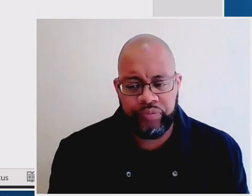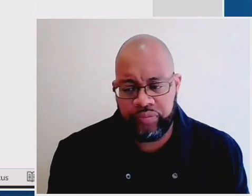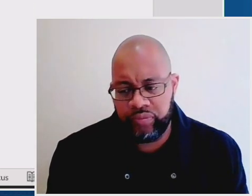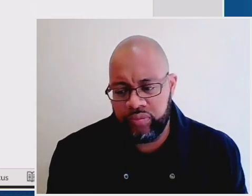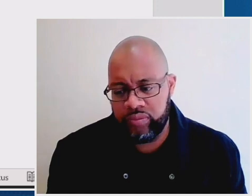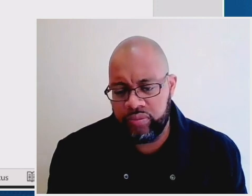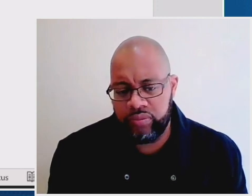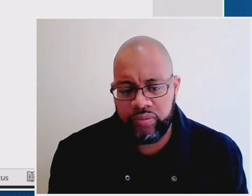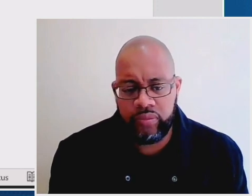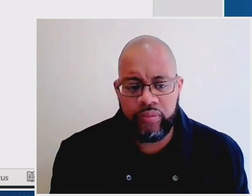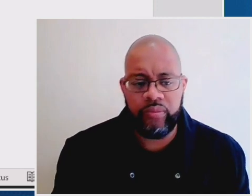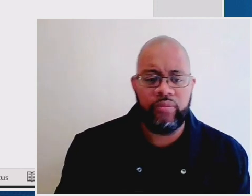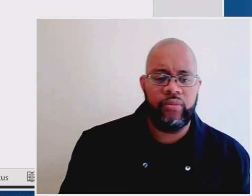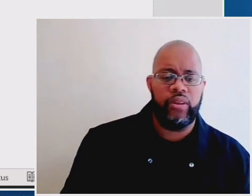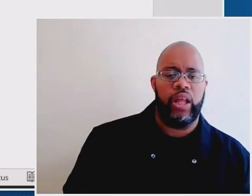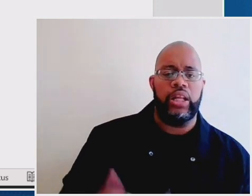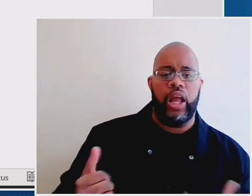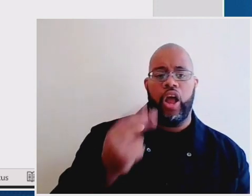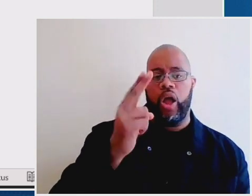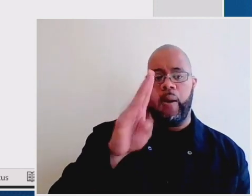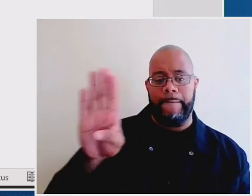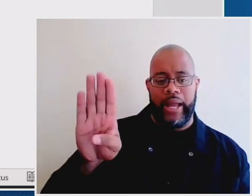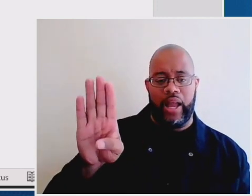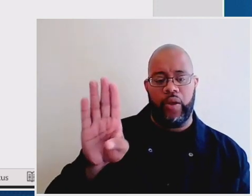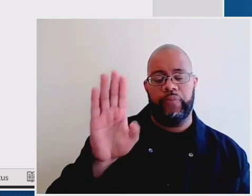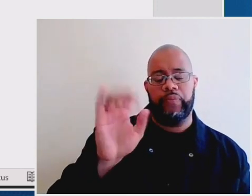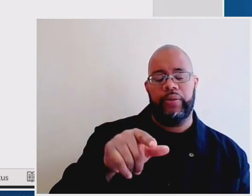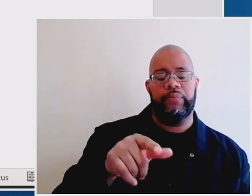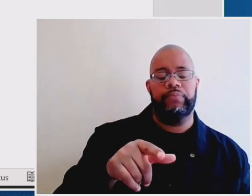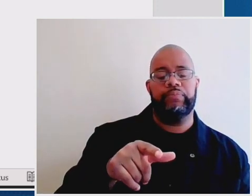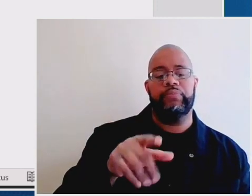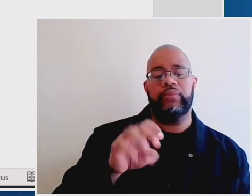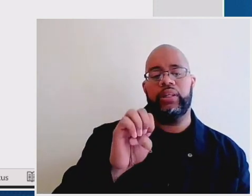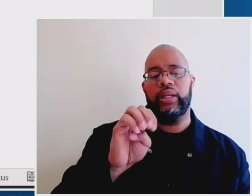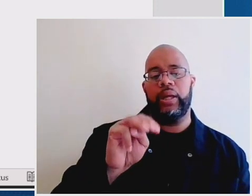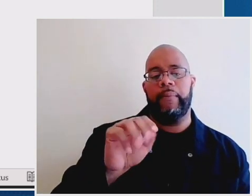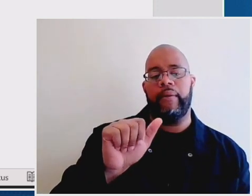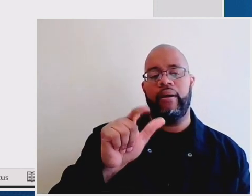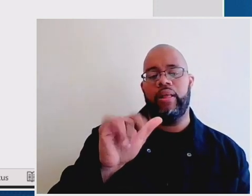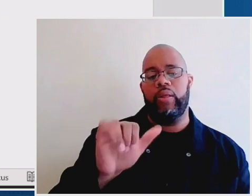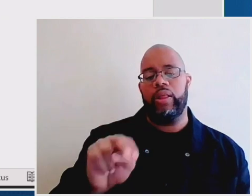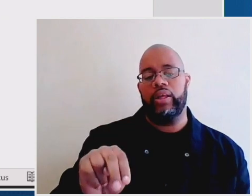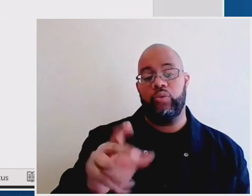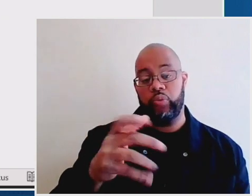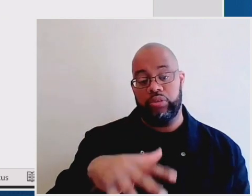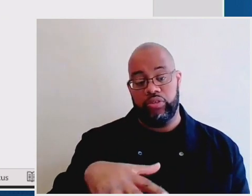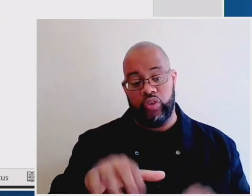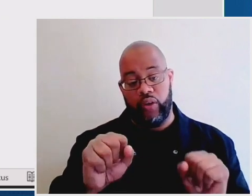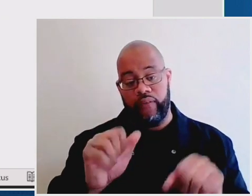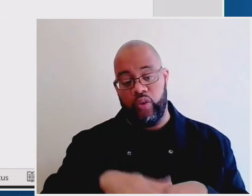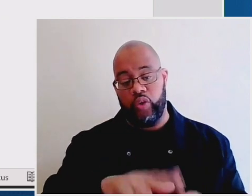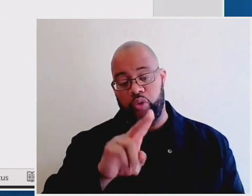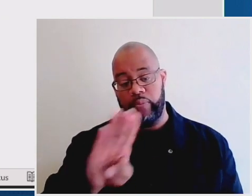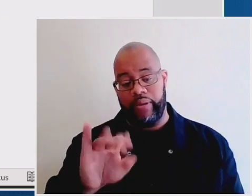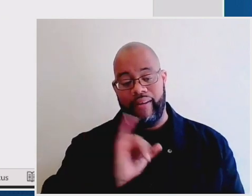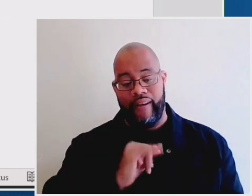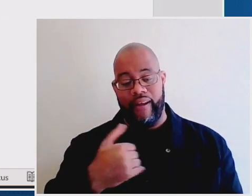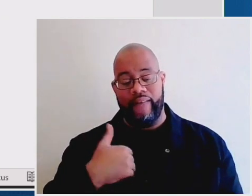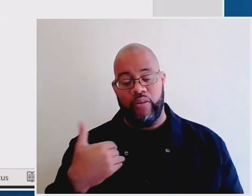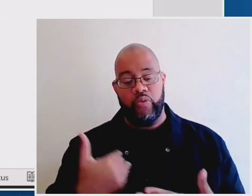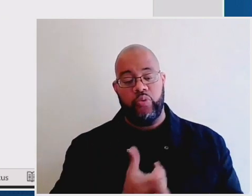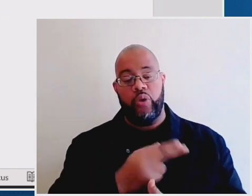Okay, here we are in upward bound. Emmeline, did you want to take over on the UB? I have a brand new upward